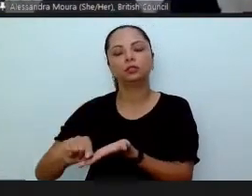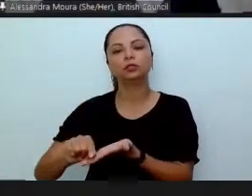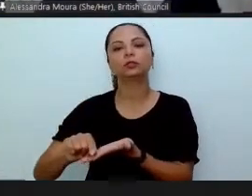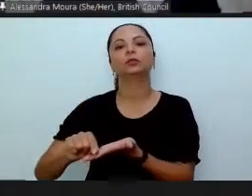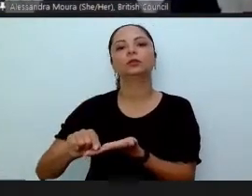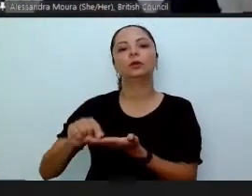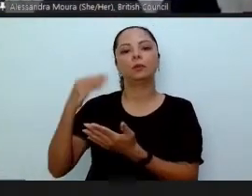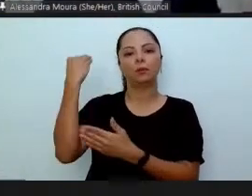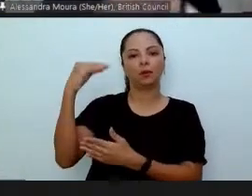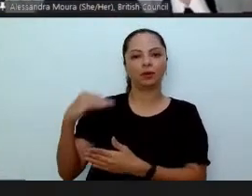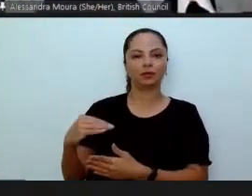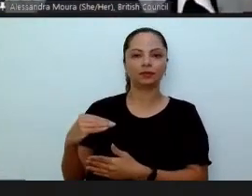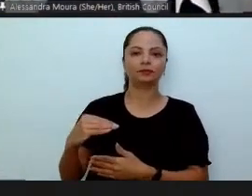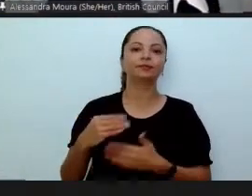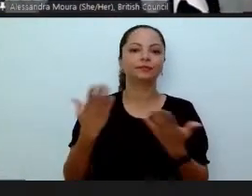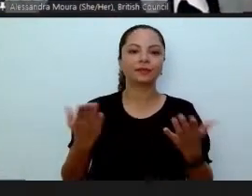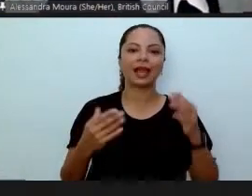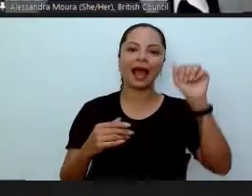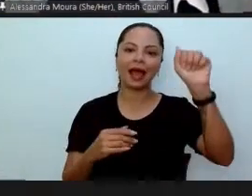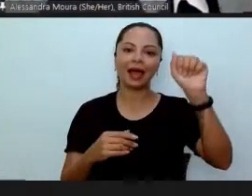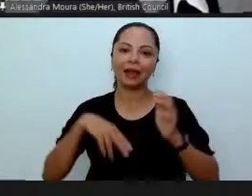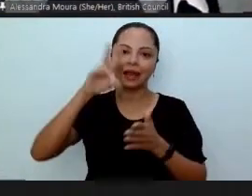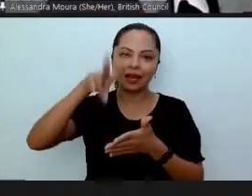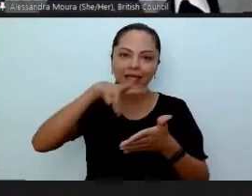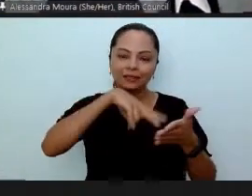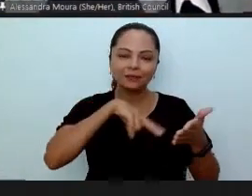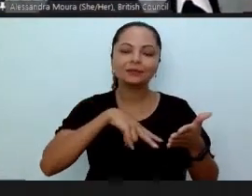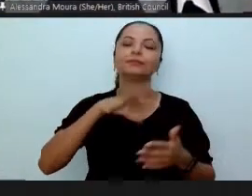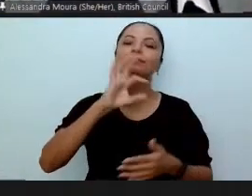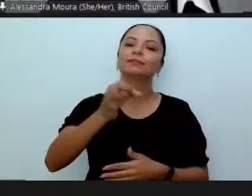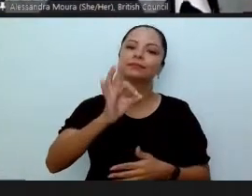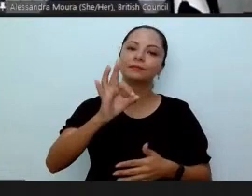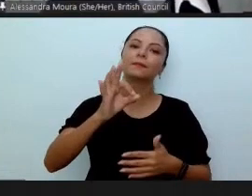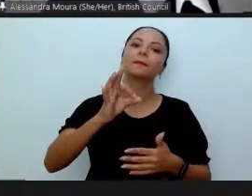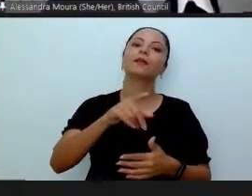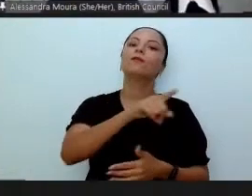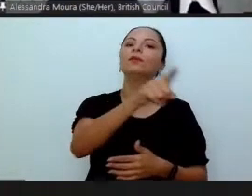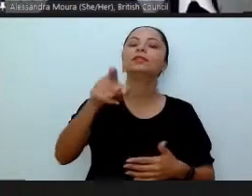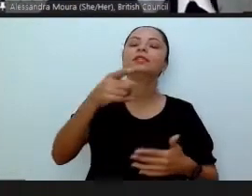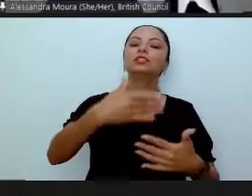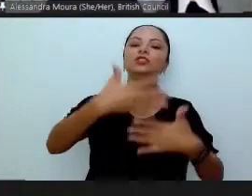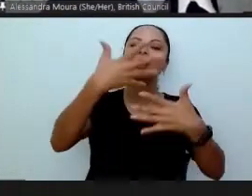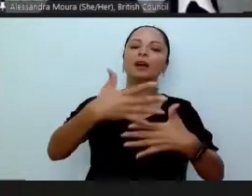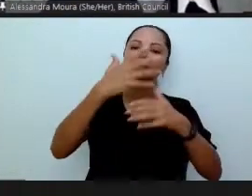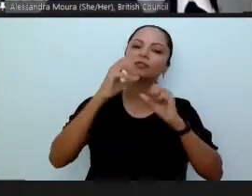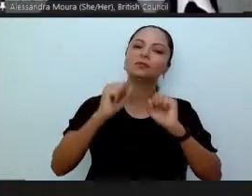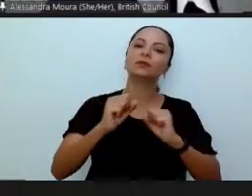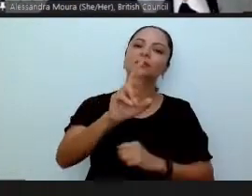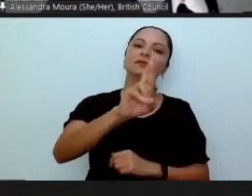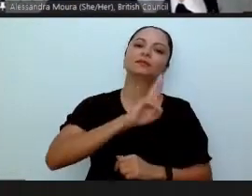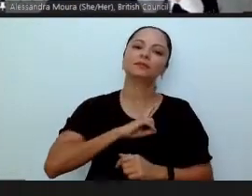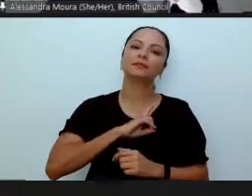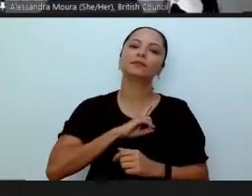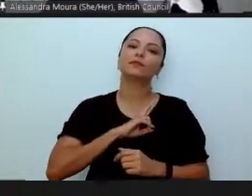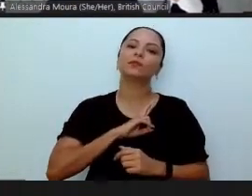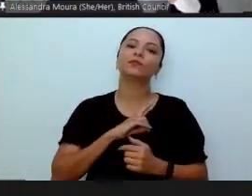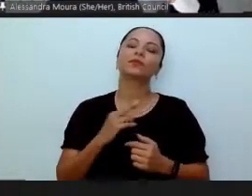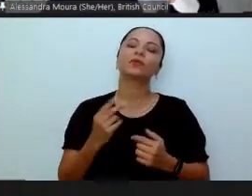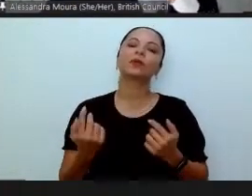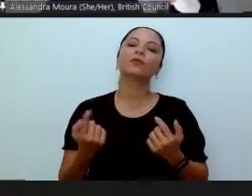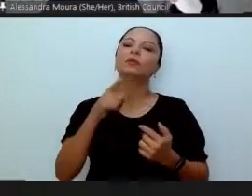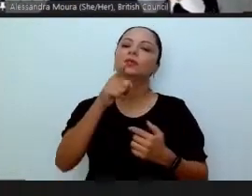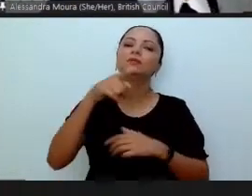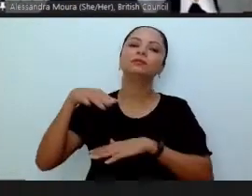So in the chat, if you want to say which ones of these, maybe there's 2 questions here, which of what we've talked